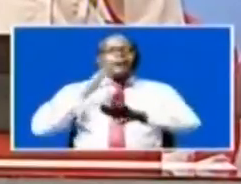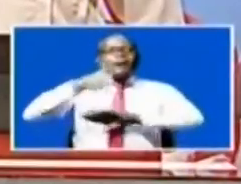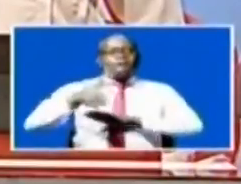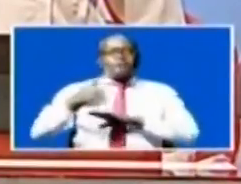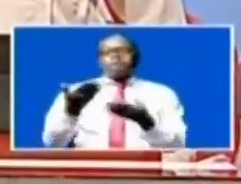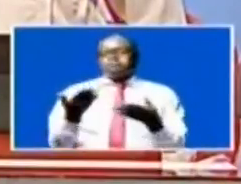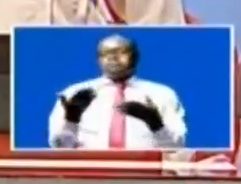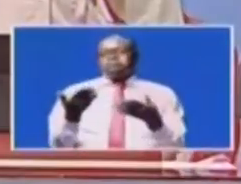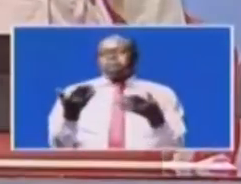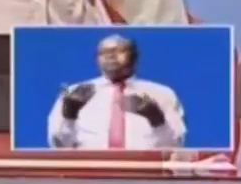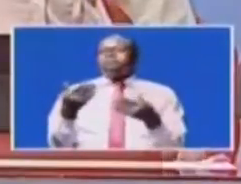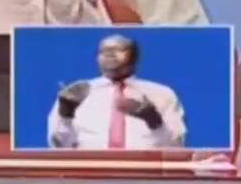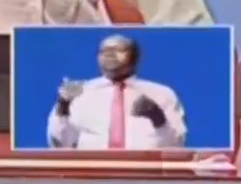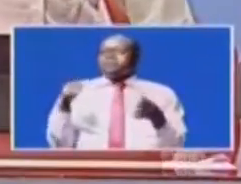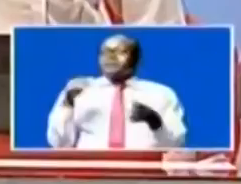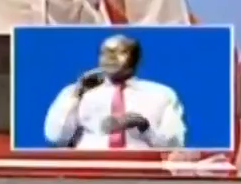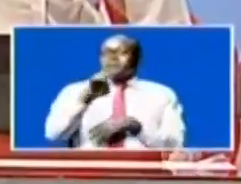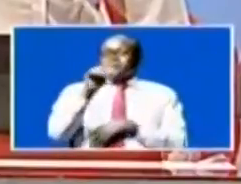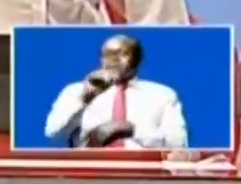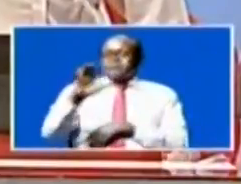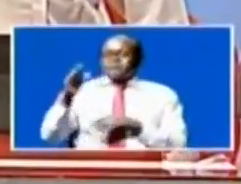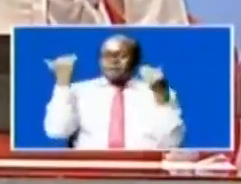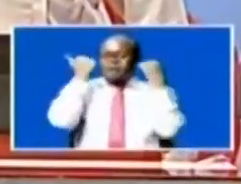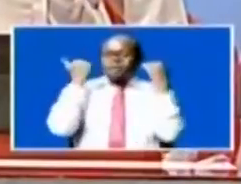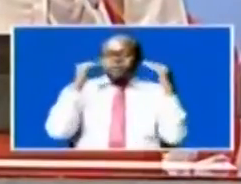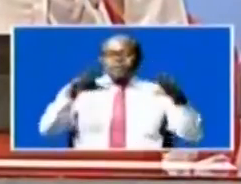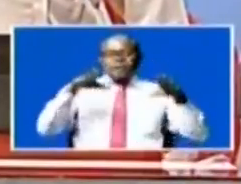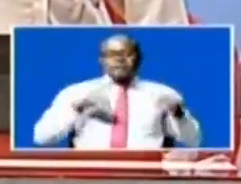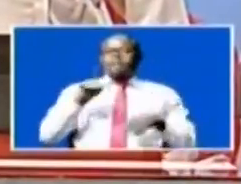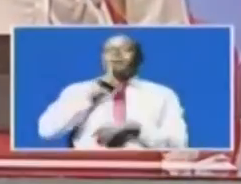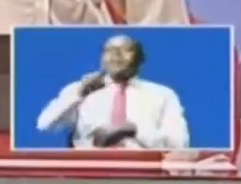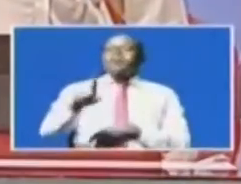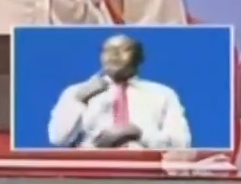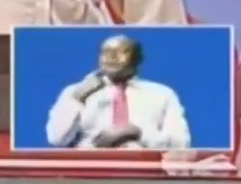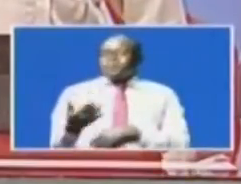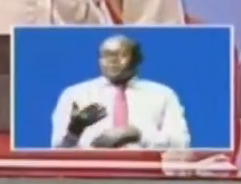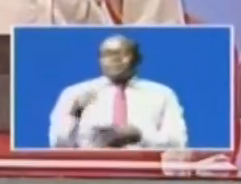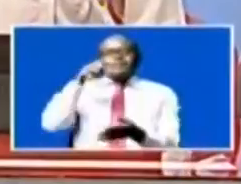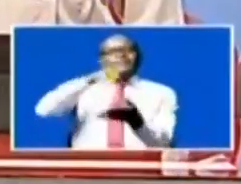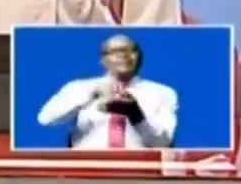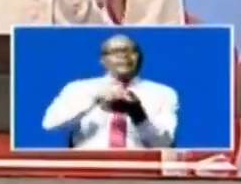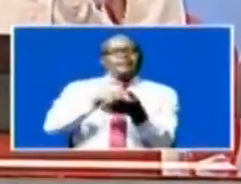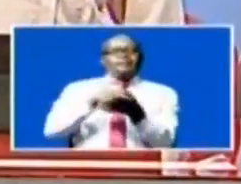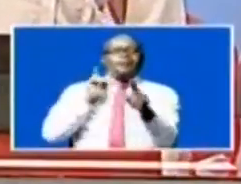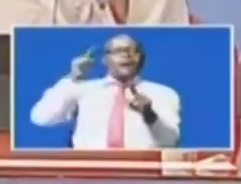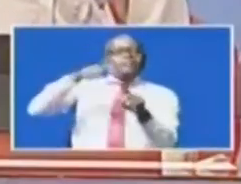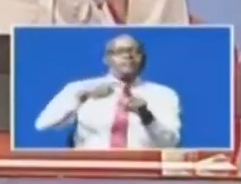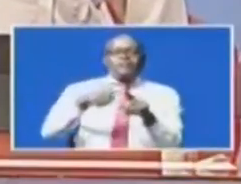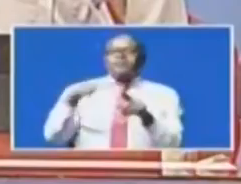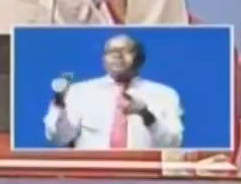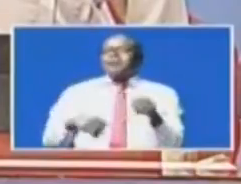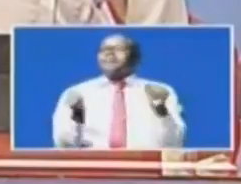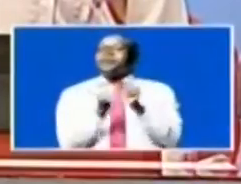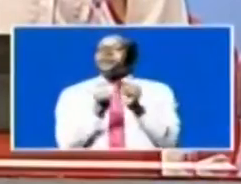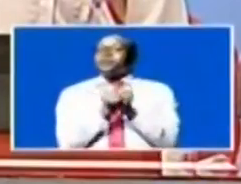battle after the anti-corruption court accepted the High Court order staying the case facing her until October the 9th. Now,